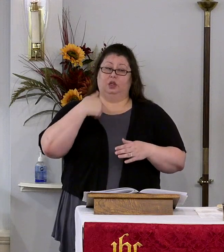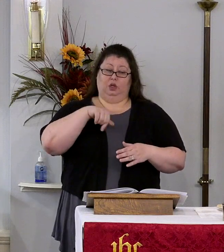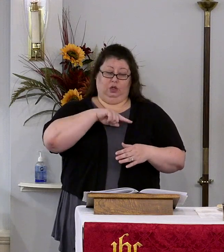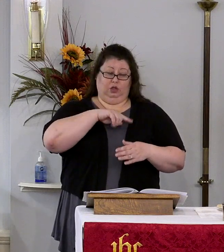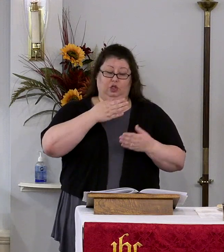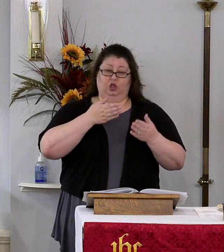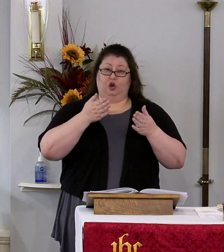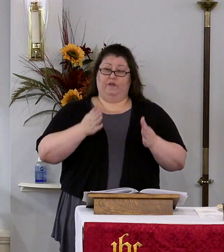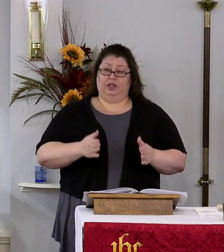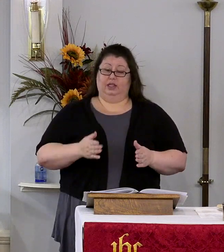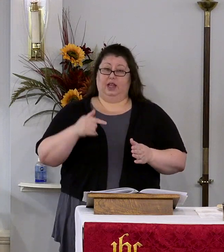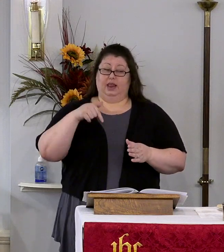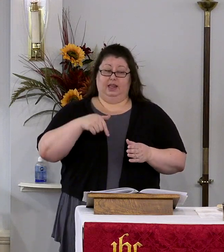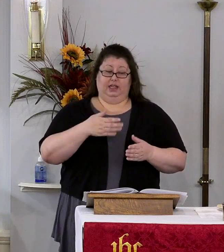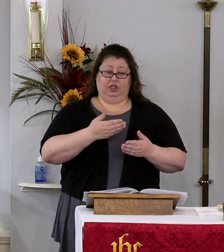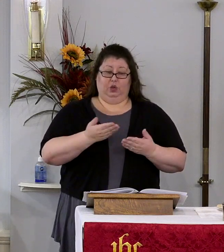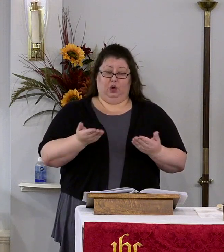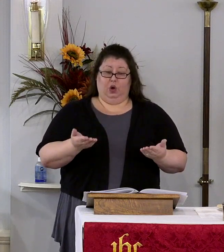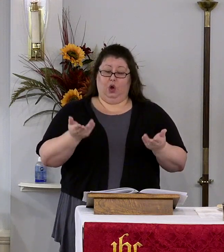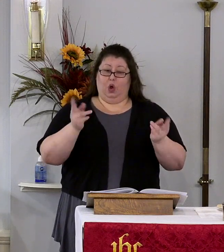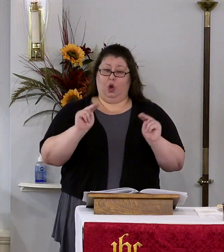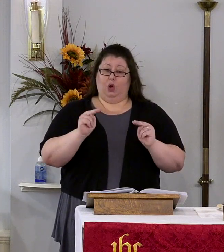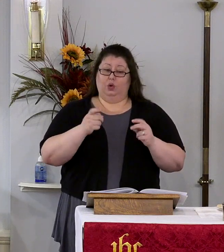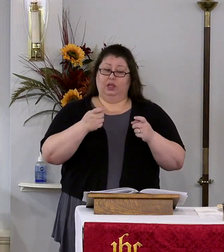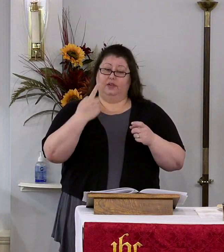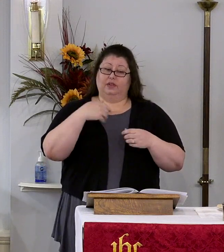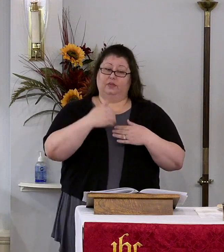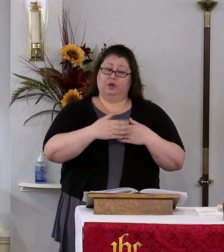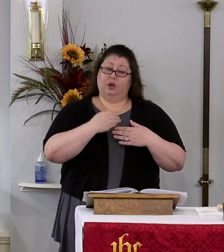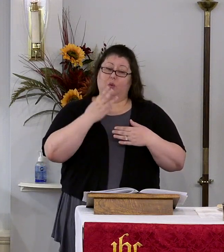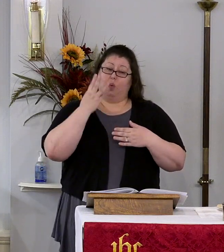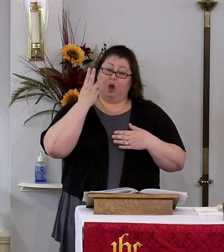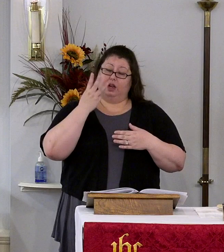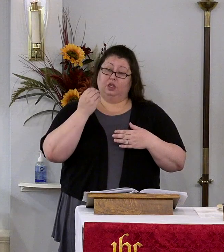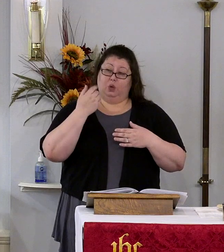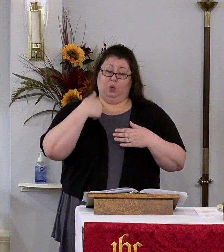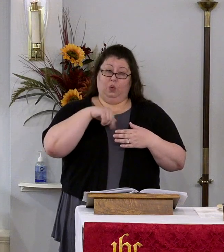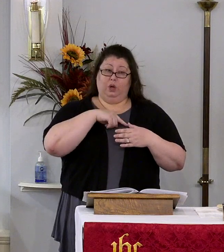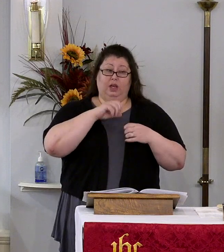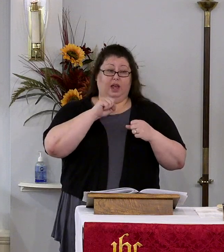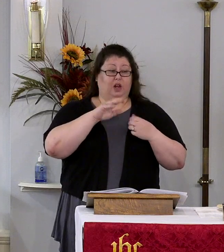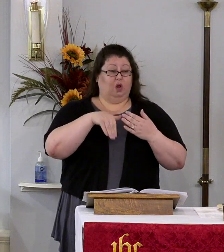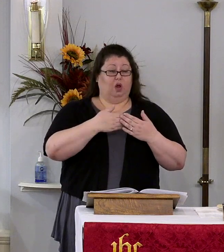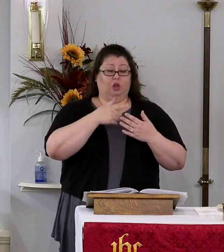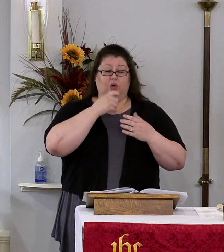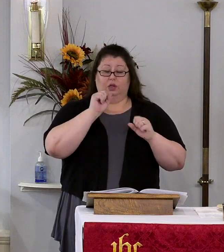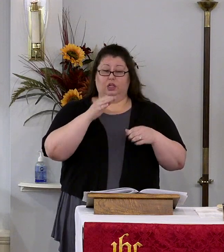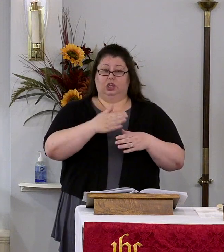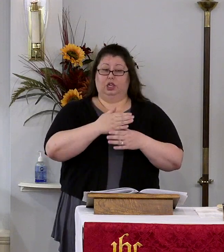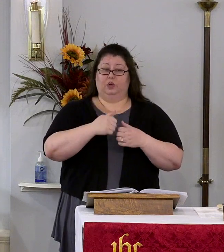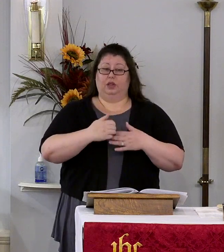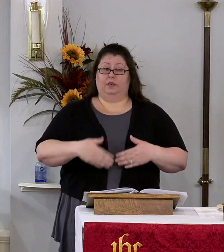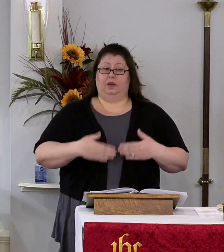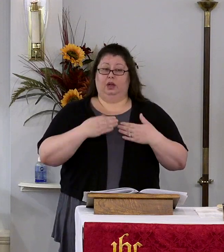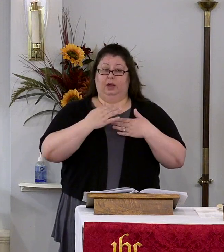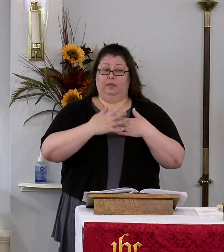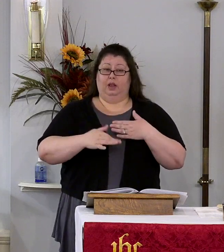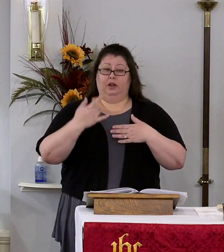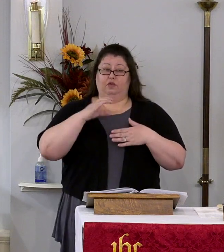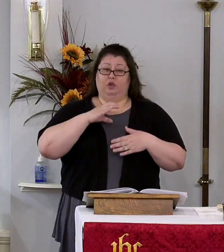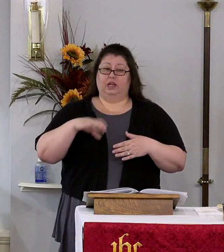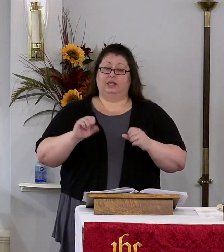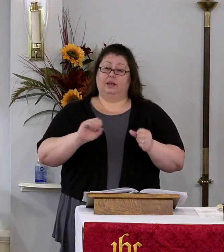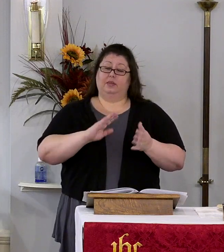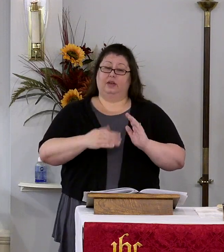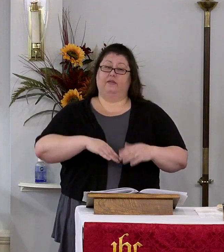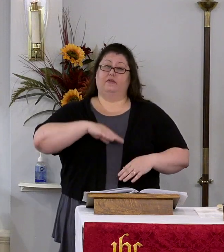servants, and these, your own gifts of bread and wine, so that we and all who share in the body and blood of Christ may